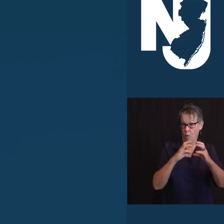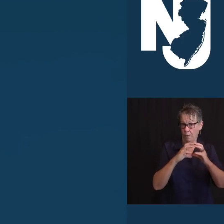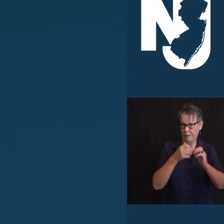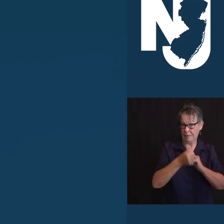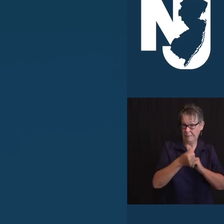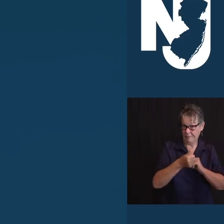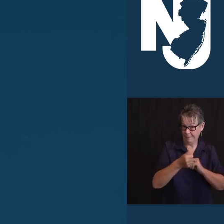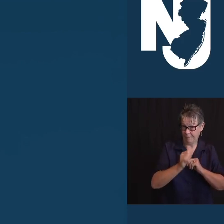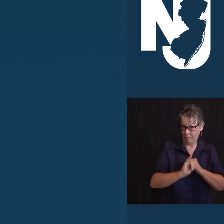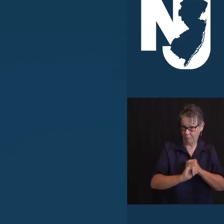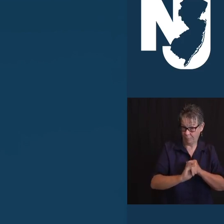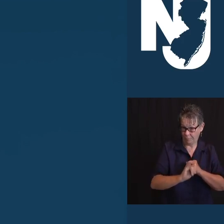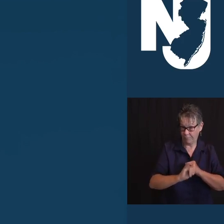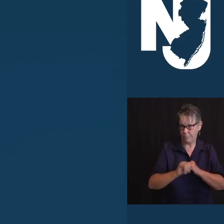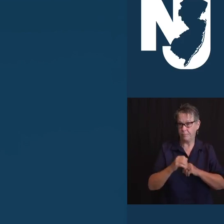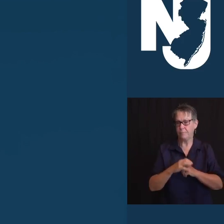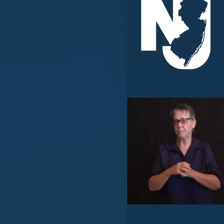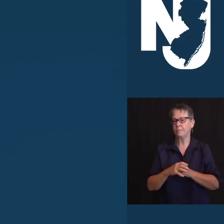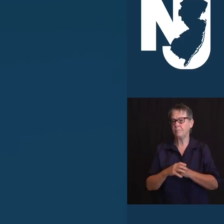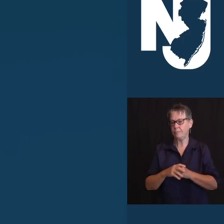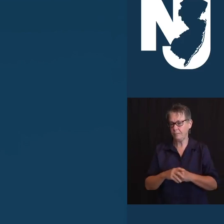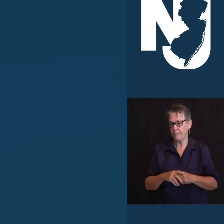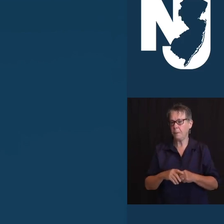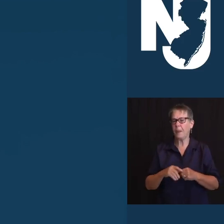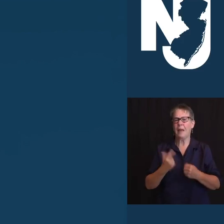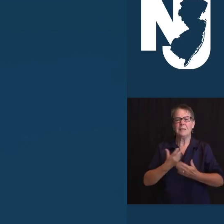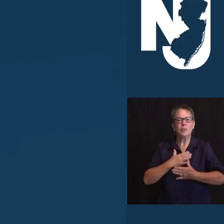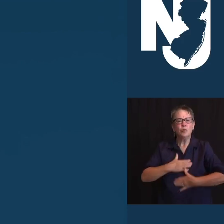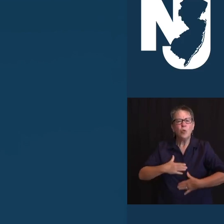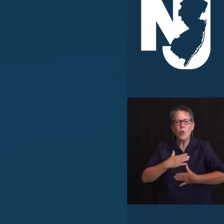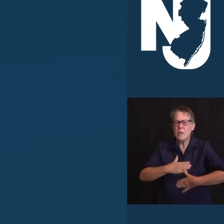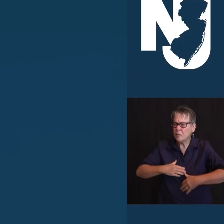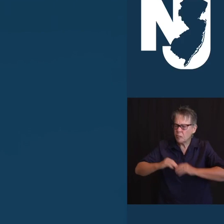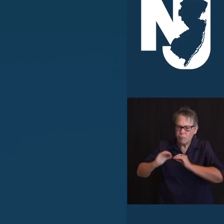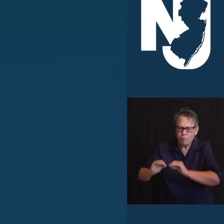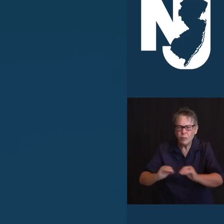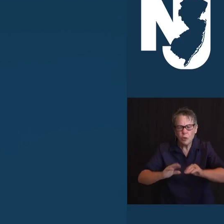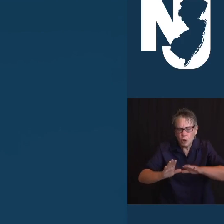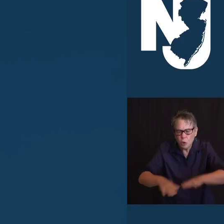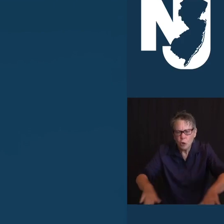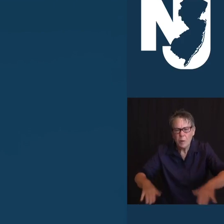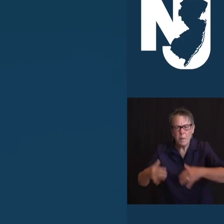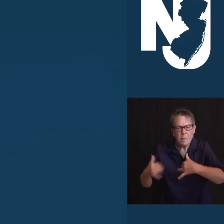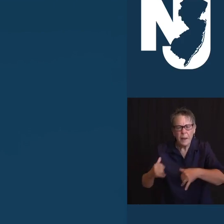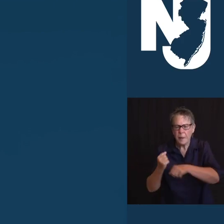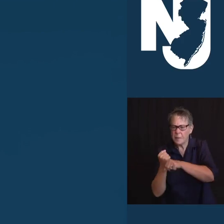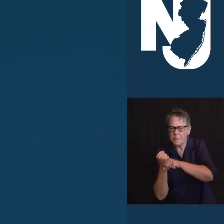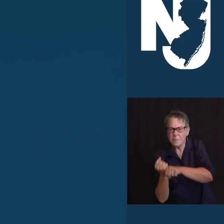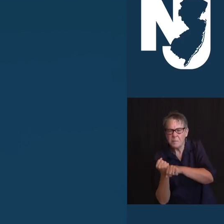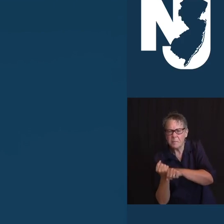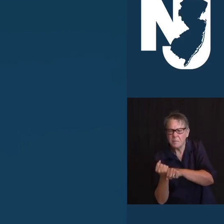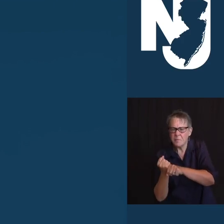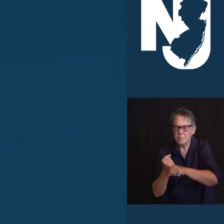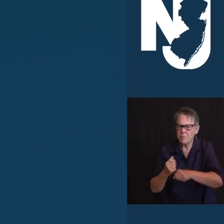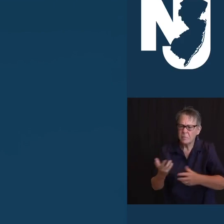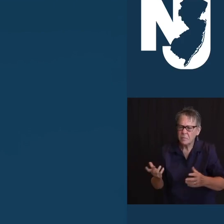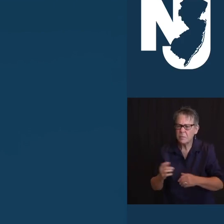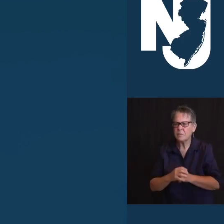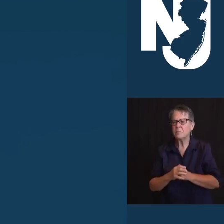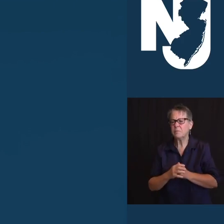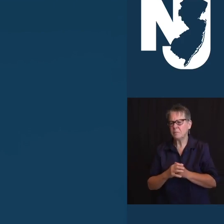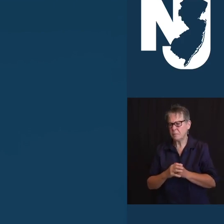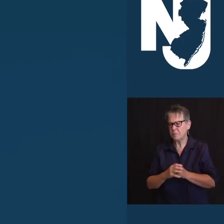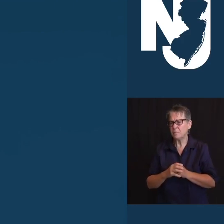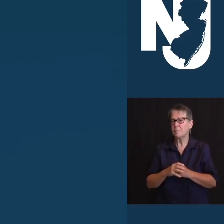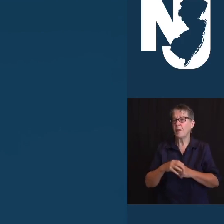in 1979. For 9 years, he was a youth coach in Egg Harbor Township, and he founder and head coach of the South Jersey Heat